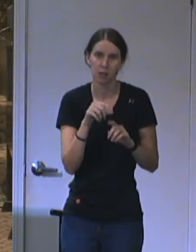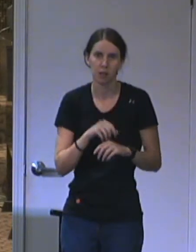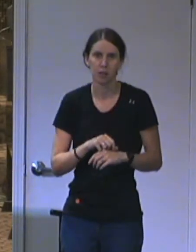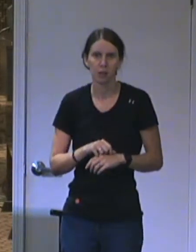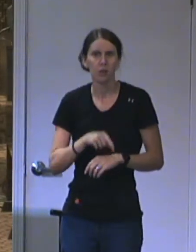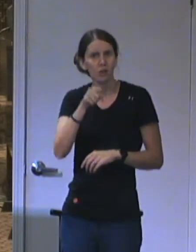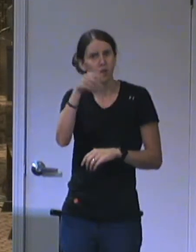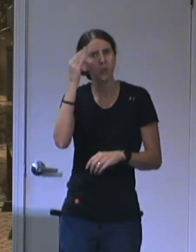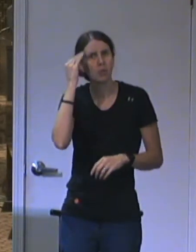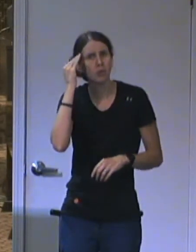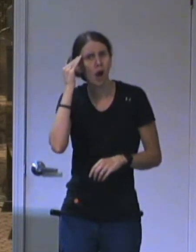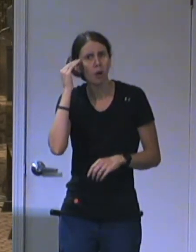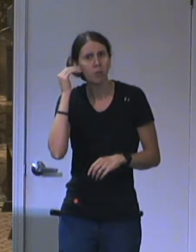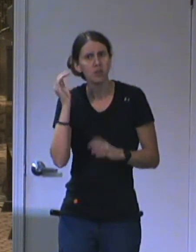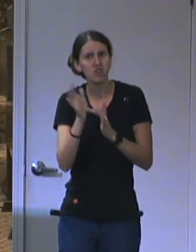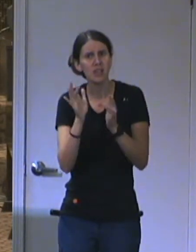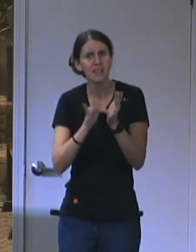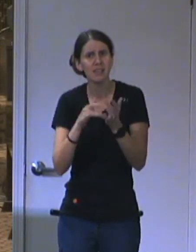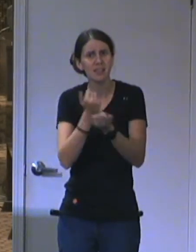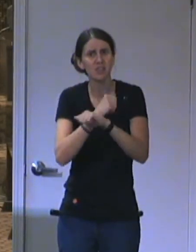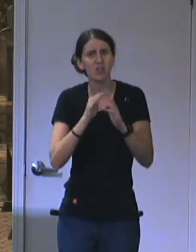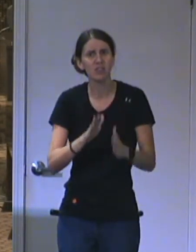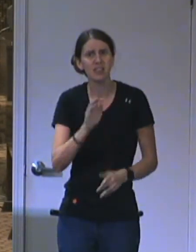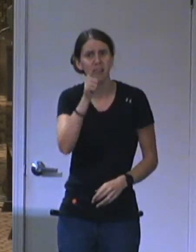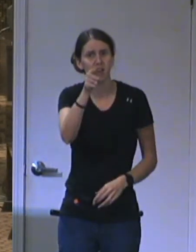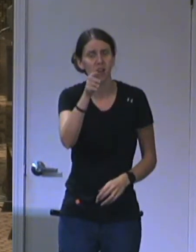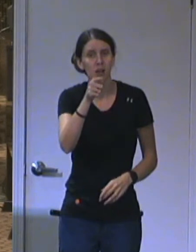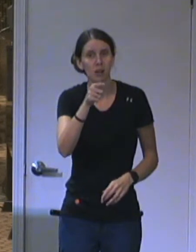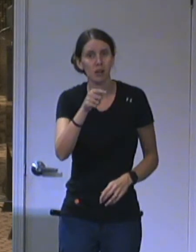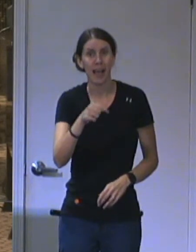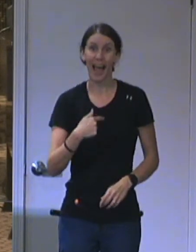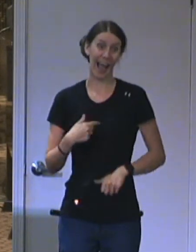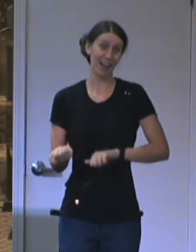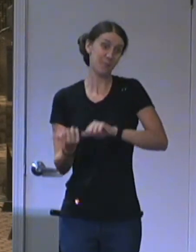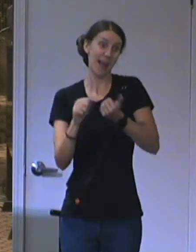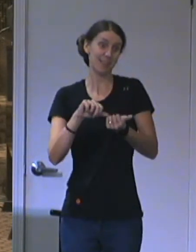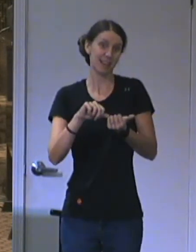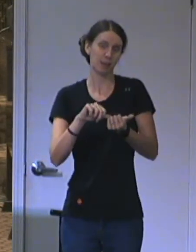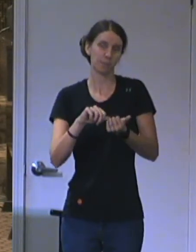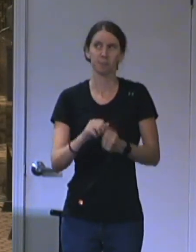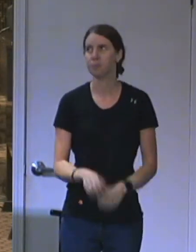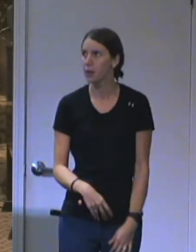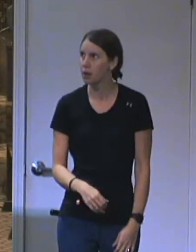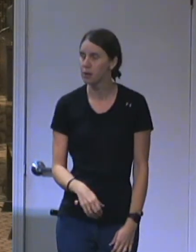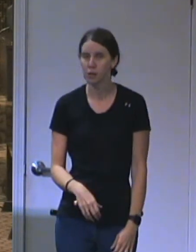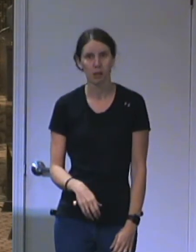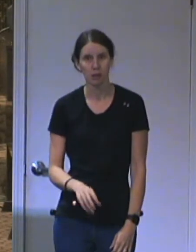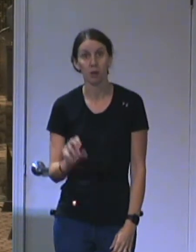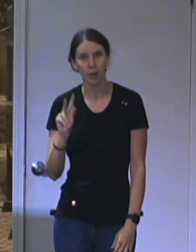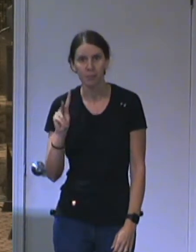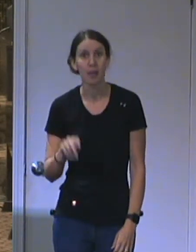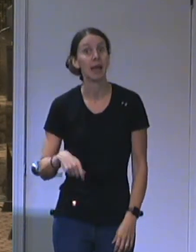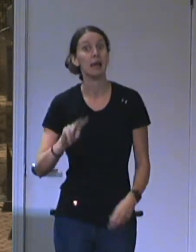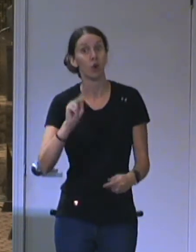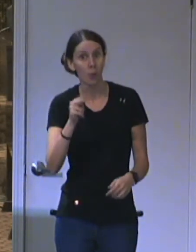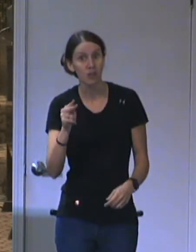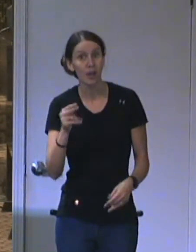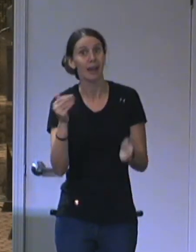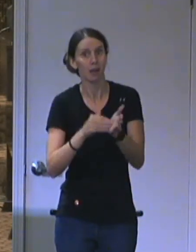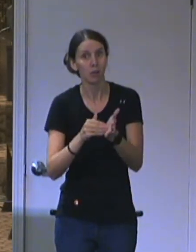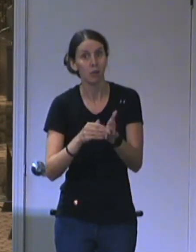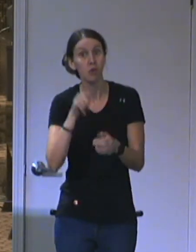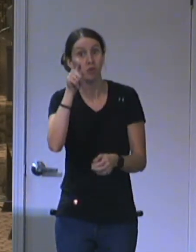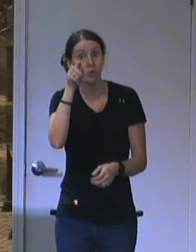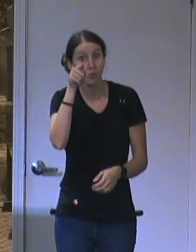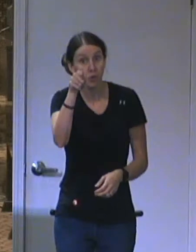You know the Lord Jesus Christ is your Savior? I was baptized. Okay, let me ask the question again. Do